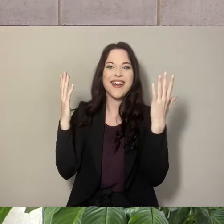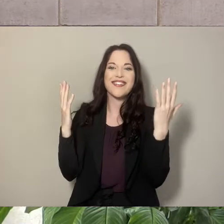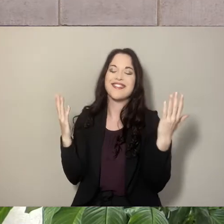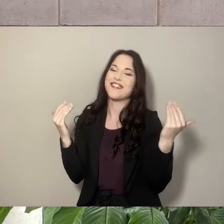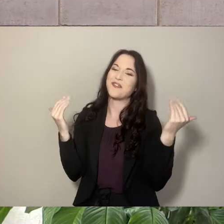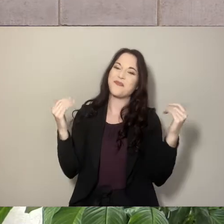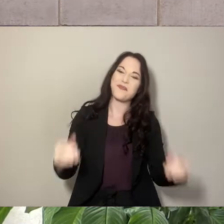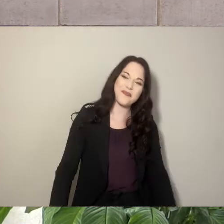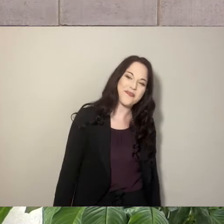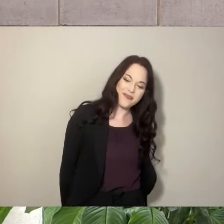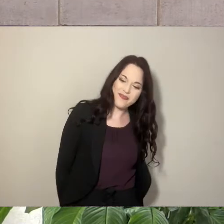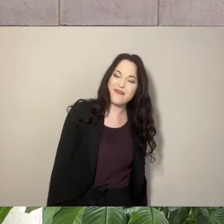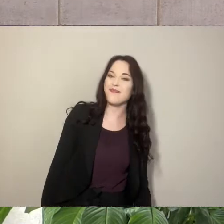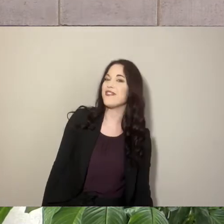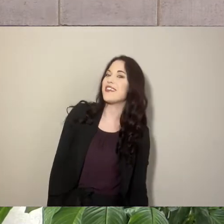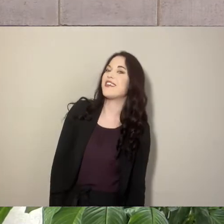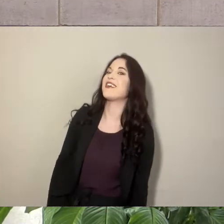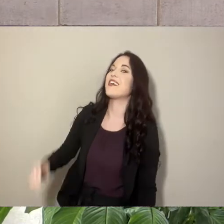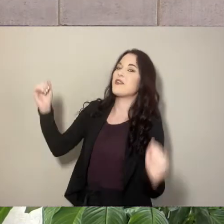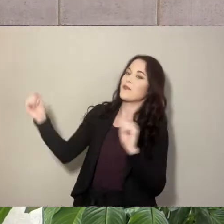All right, here we go.